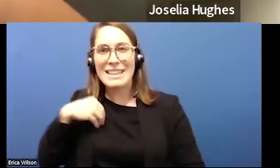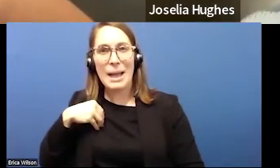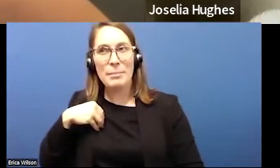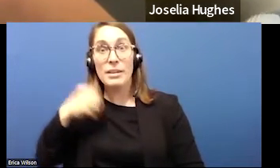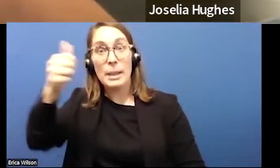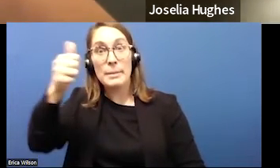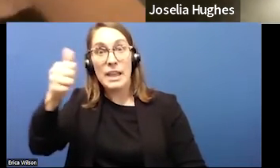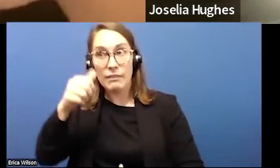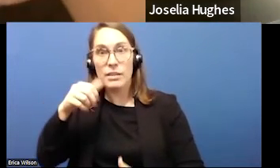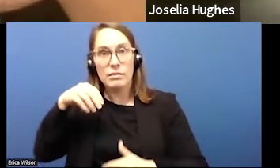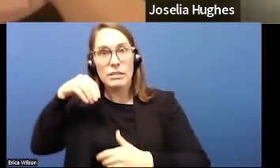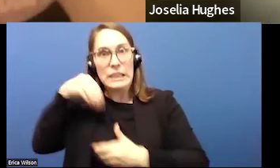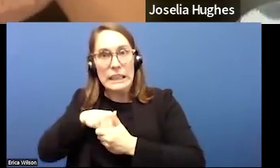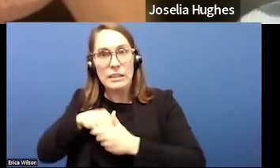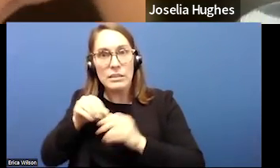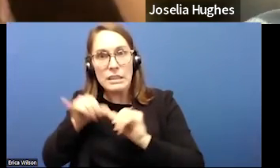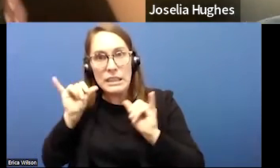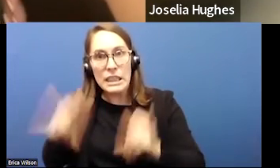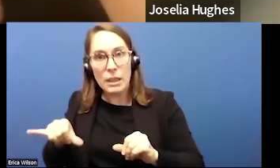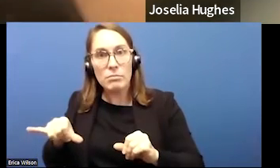too are in a system. Right.